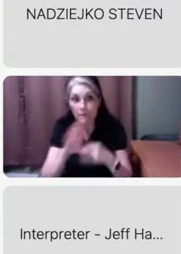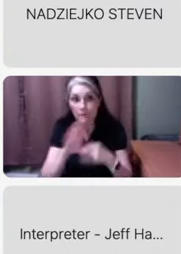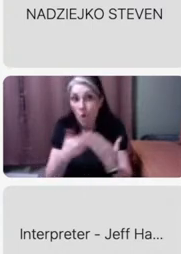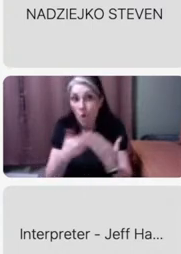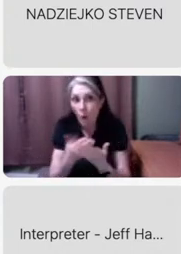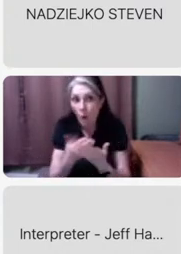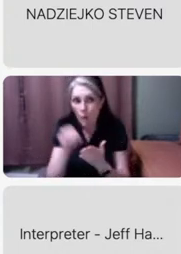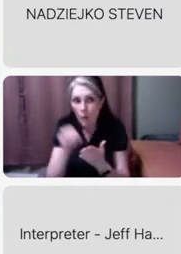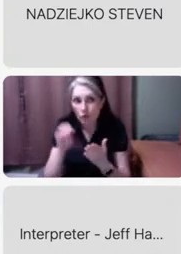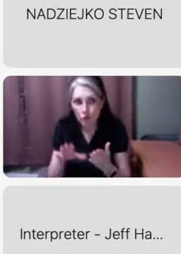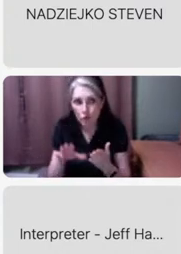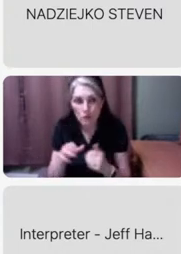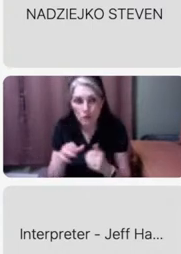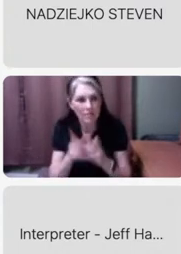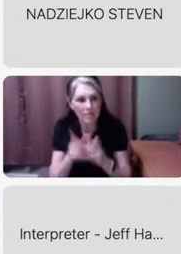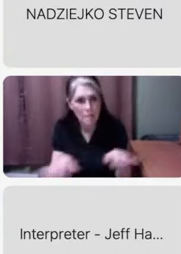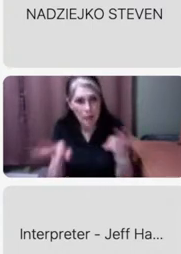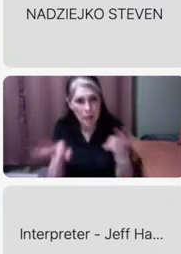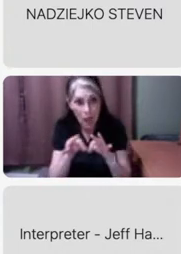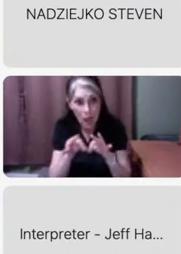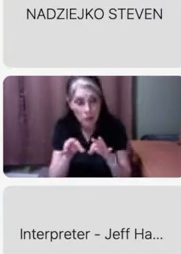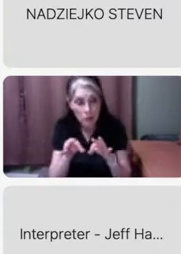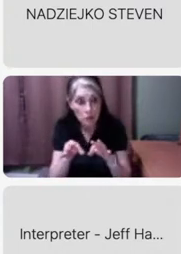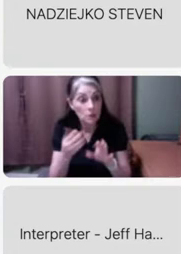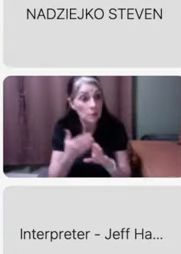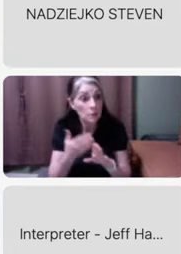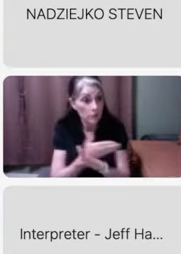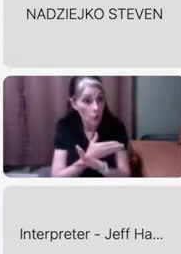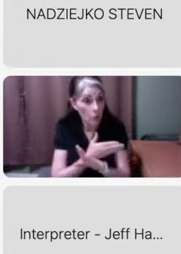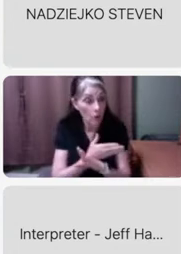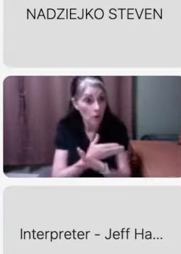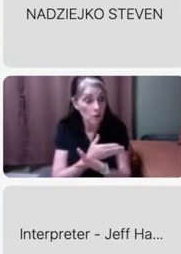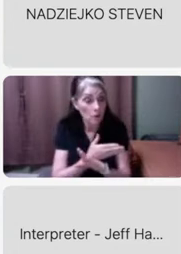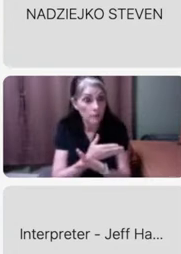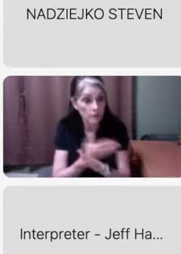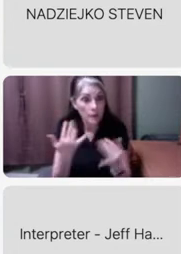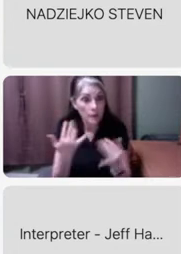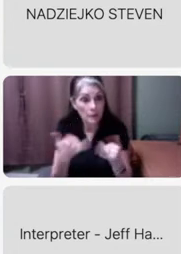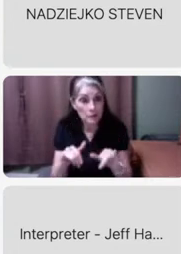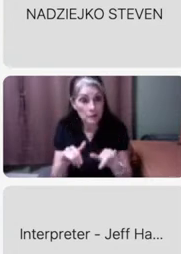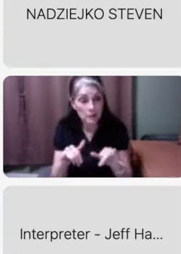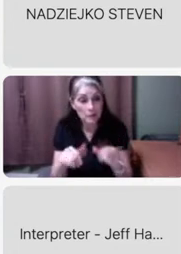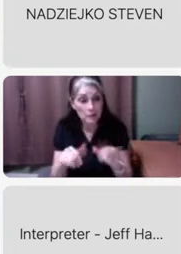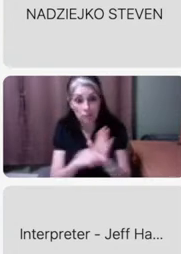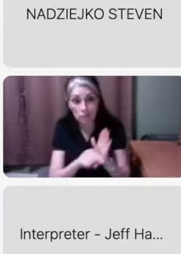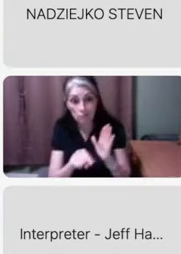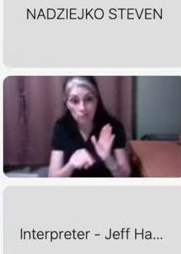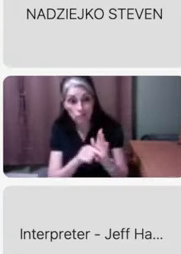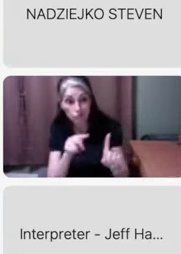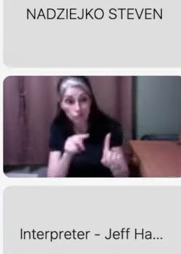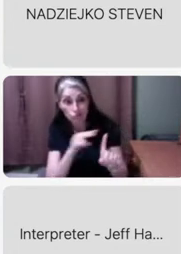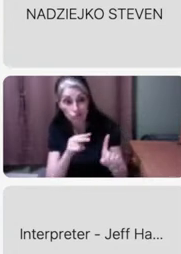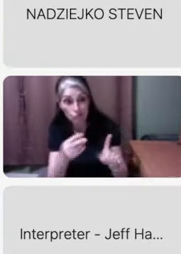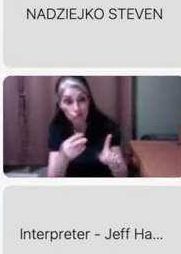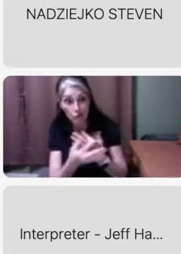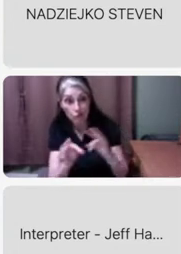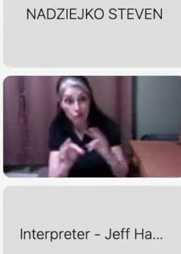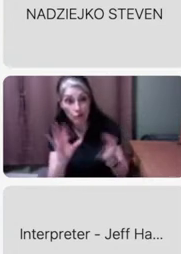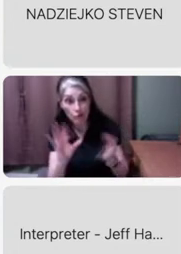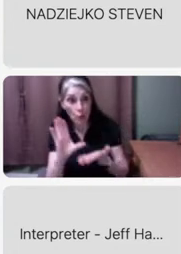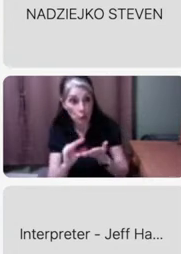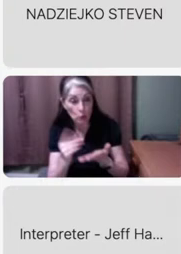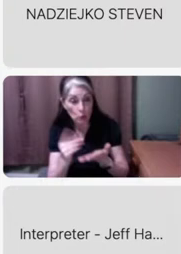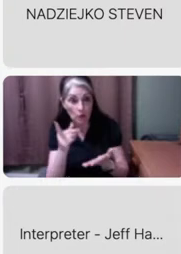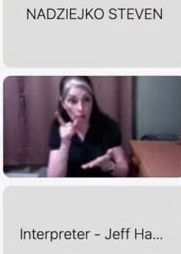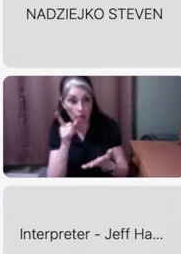matters because there was and to some extent is a stigma around the free and reduced lunch program historically i'll tell you personally